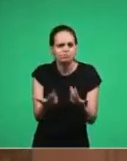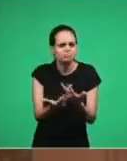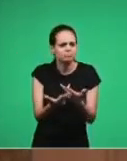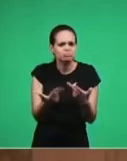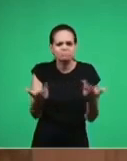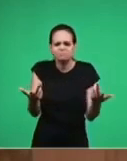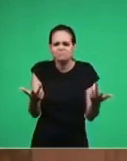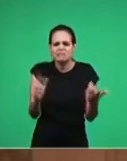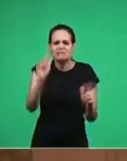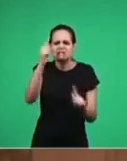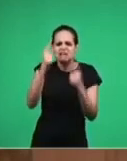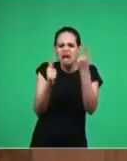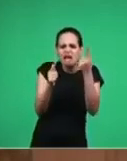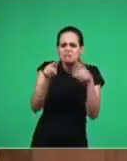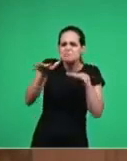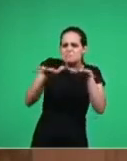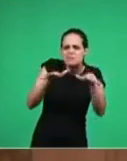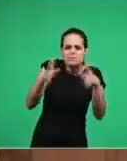not necessary.